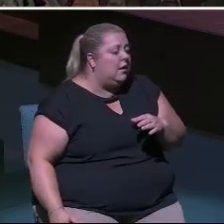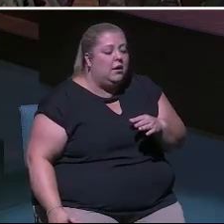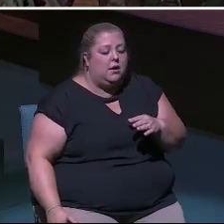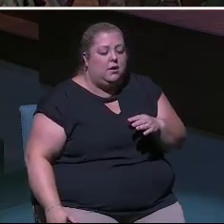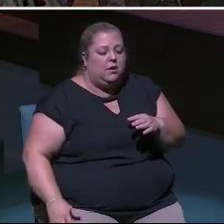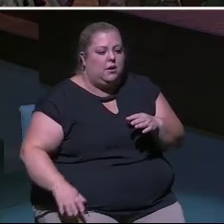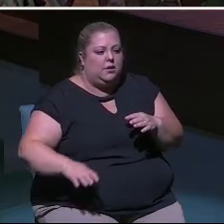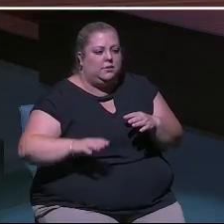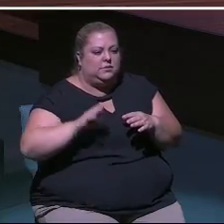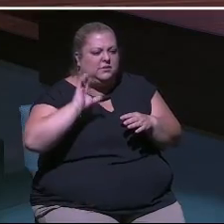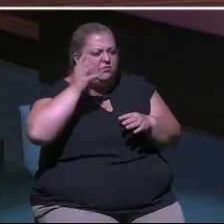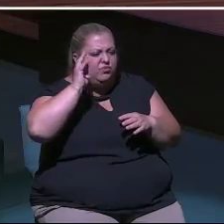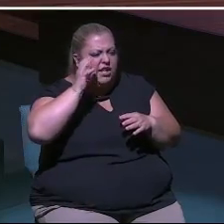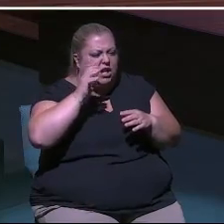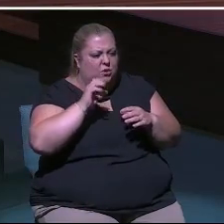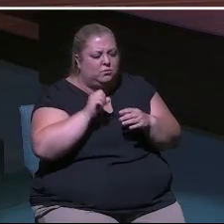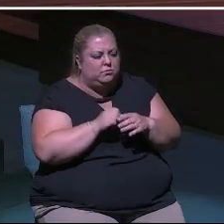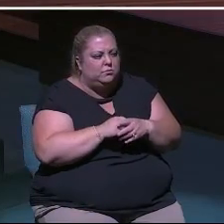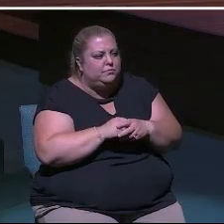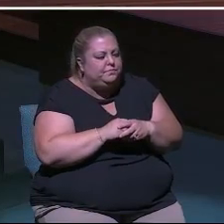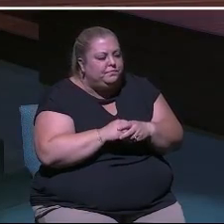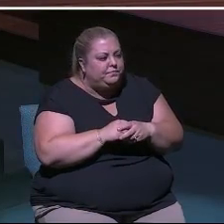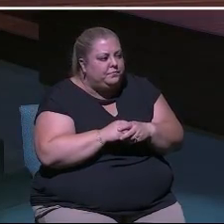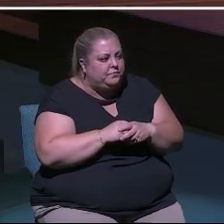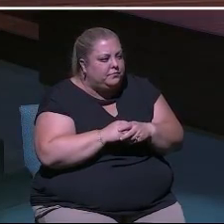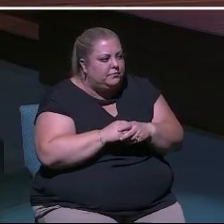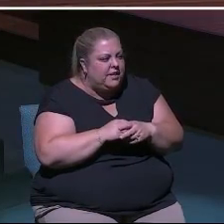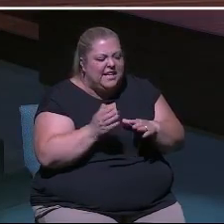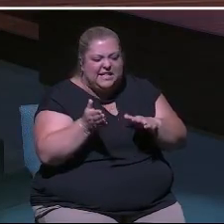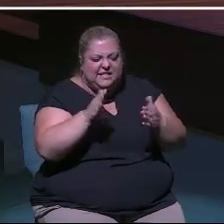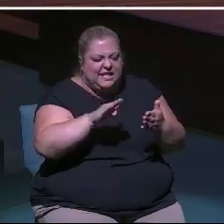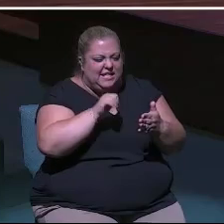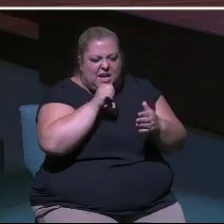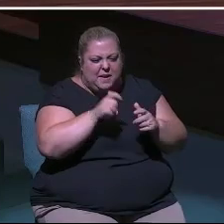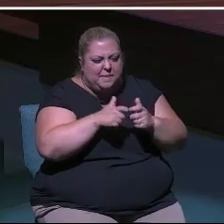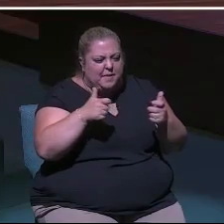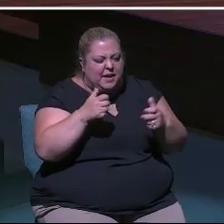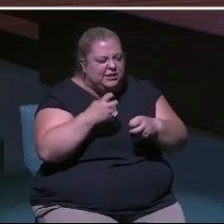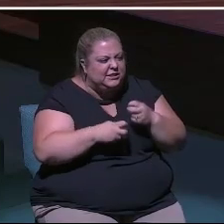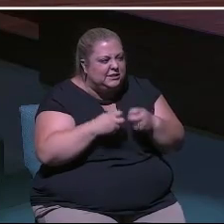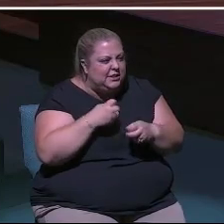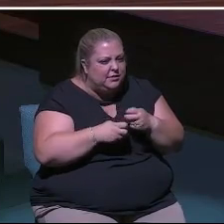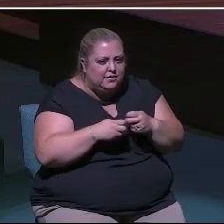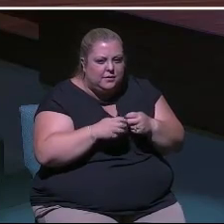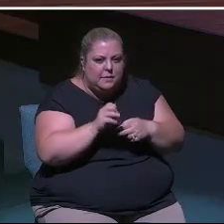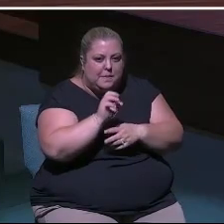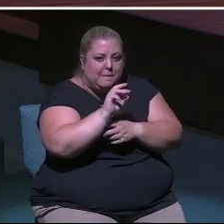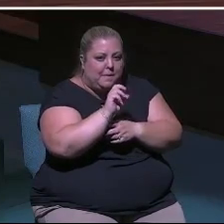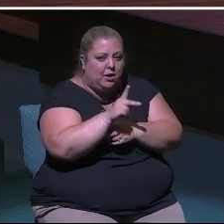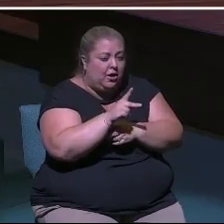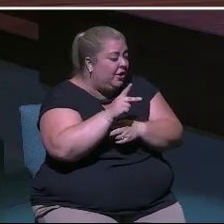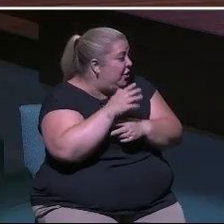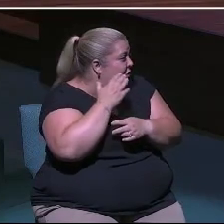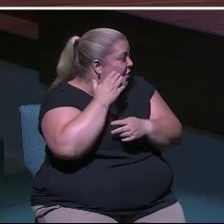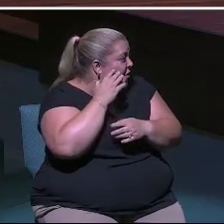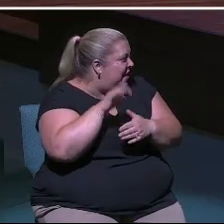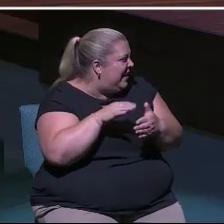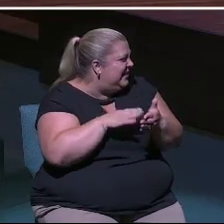on the Enlightened station. The song is entitled "Death Ain't No Big Deal." I love that song. Mark, you know that song?